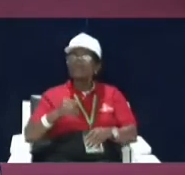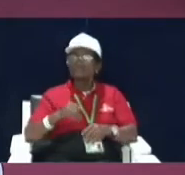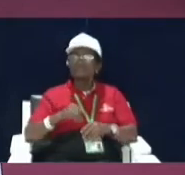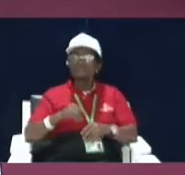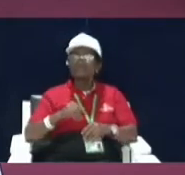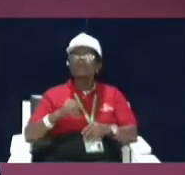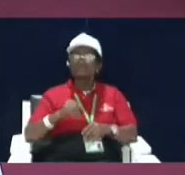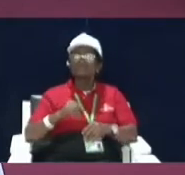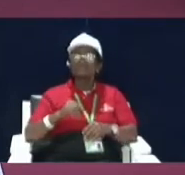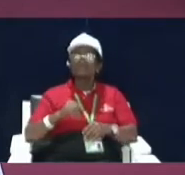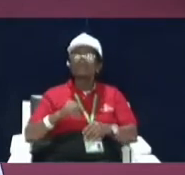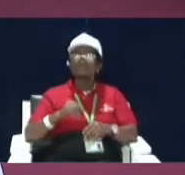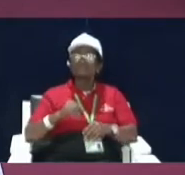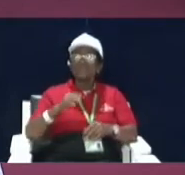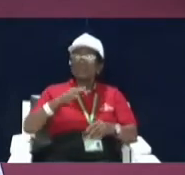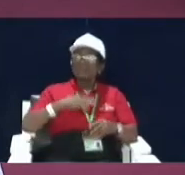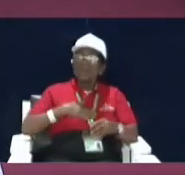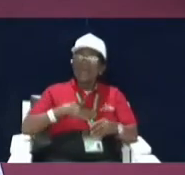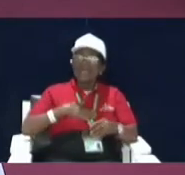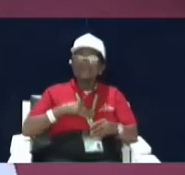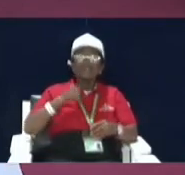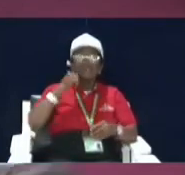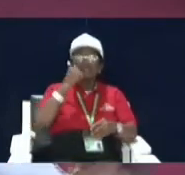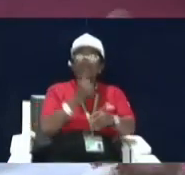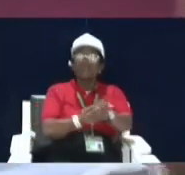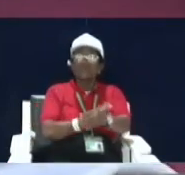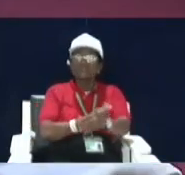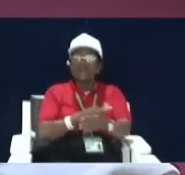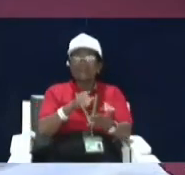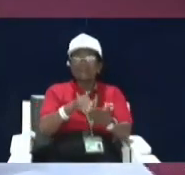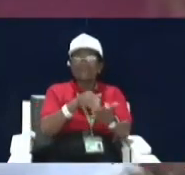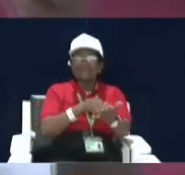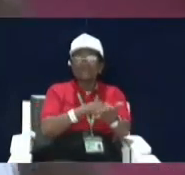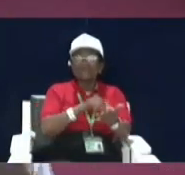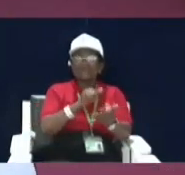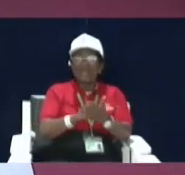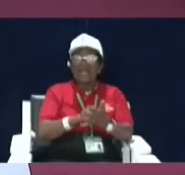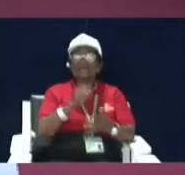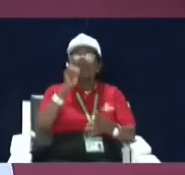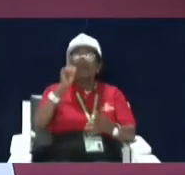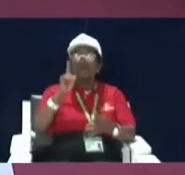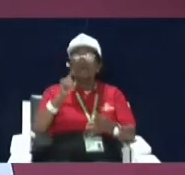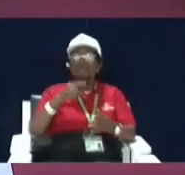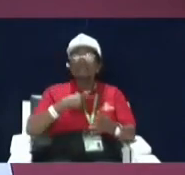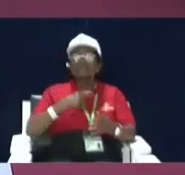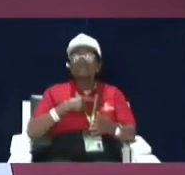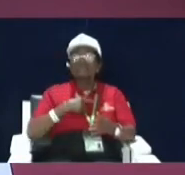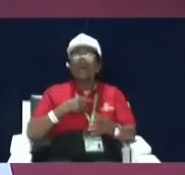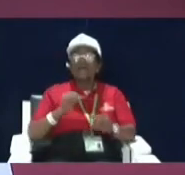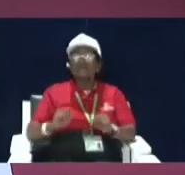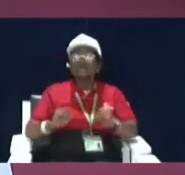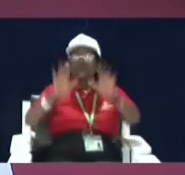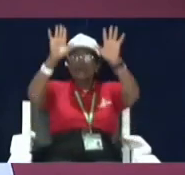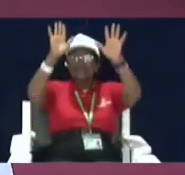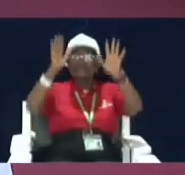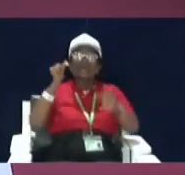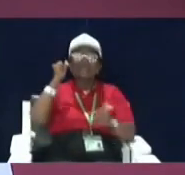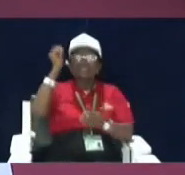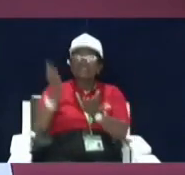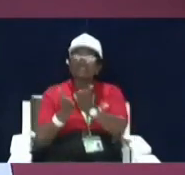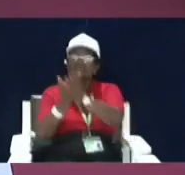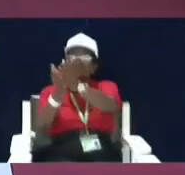My daughter mentioned that one. Peter surrendered his boat for God to use.